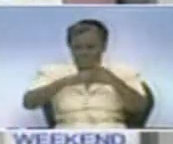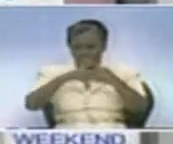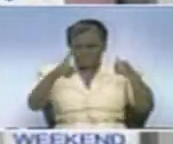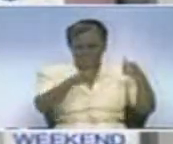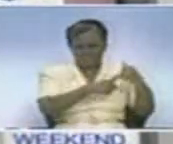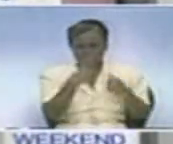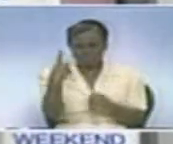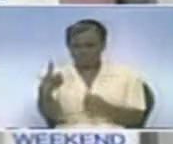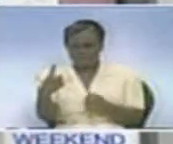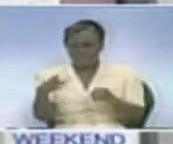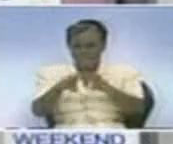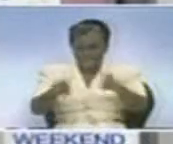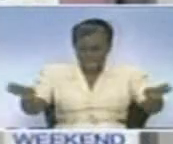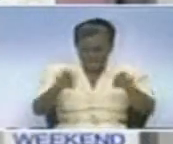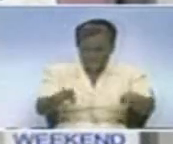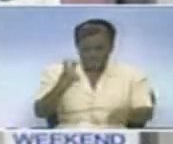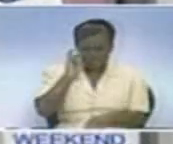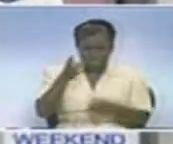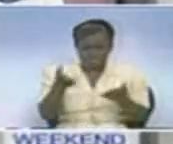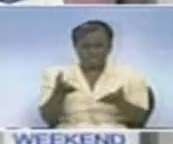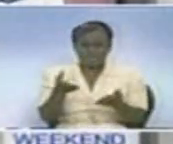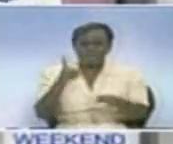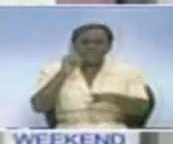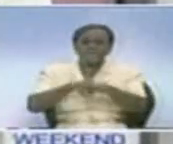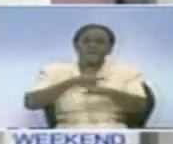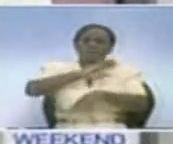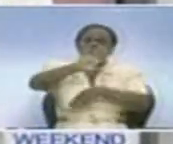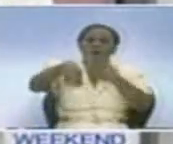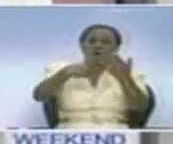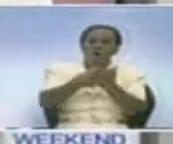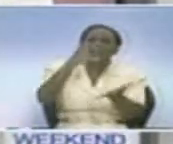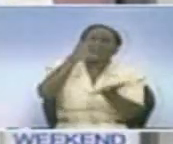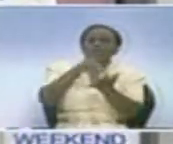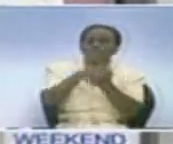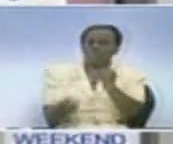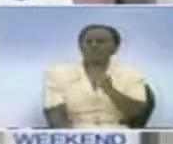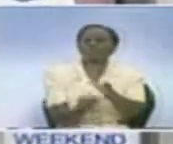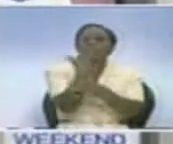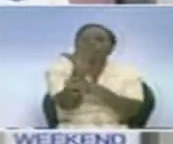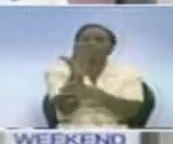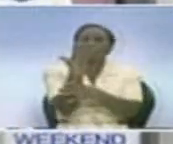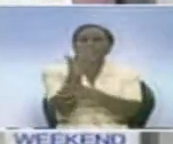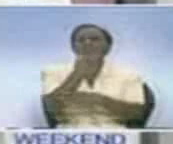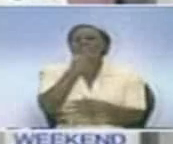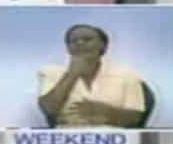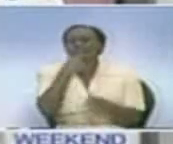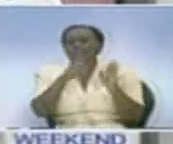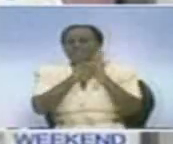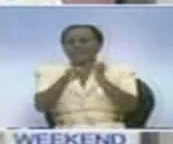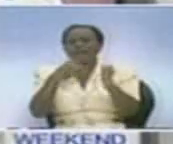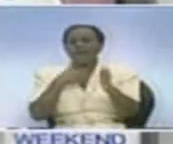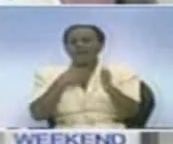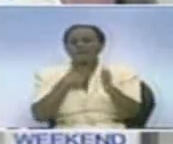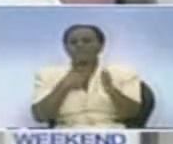1961, the set of lands that you are seeing, that's when all these situations were created. You go to Nyanza, for instance, the Abagusi